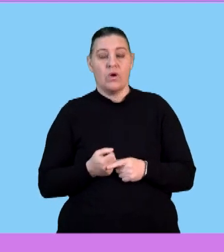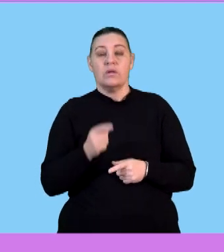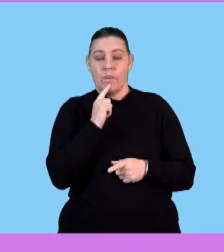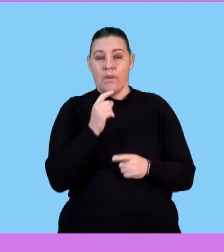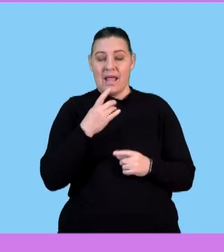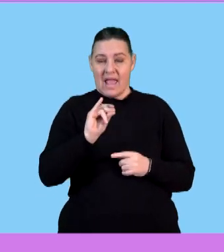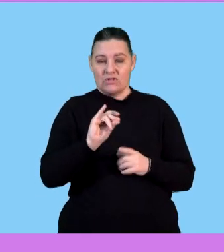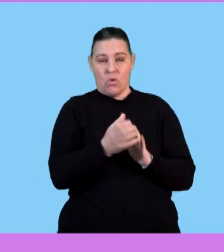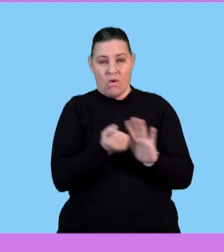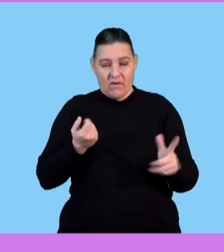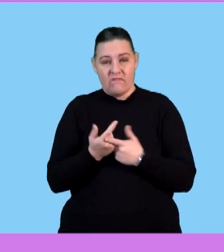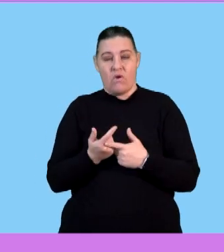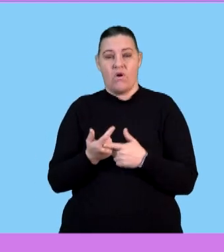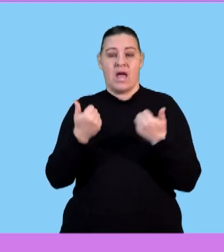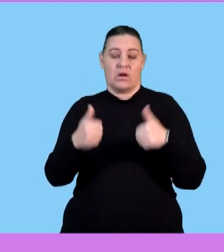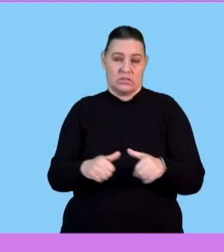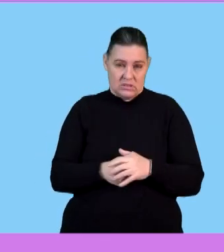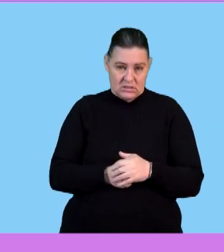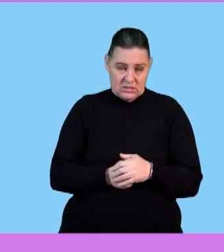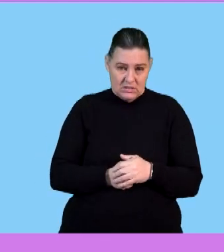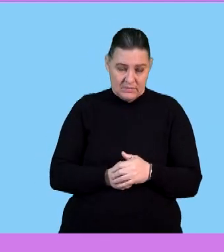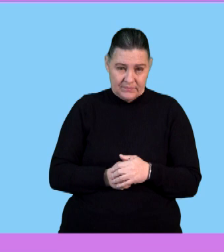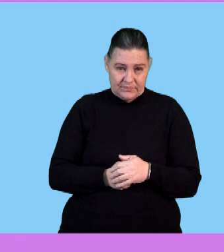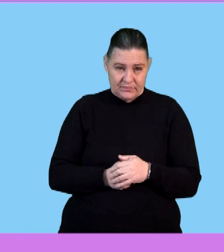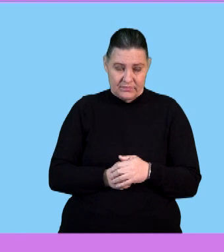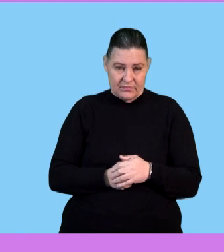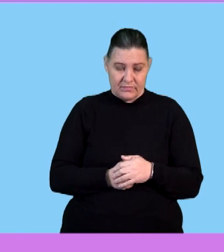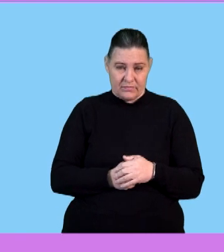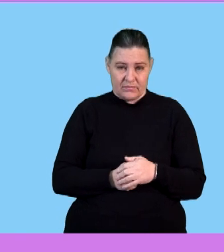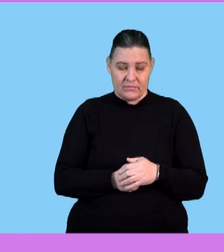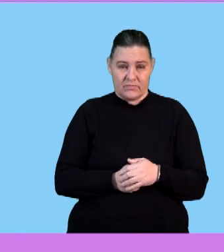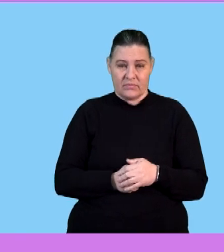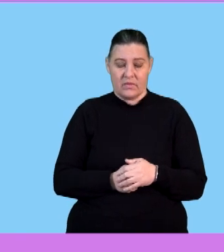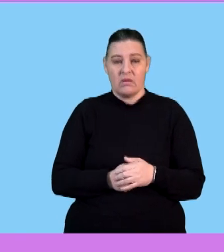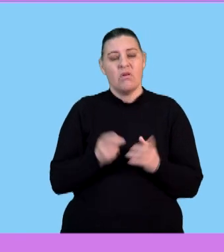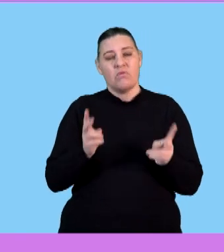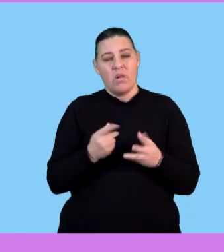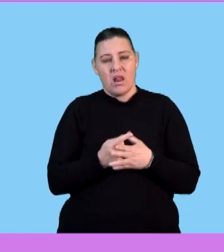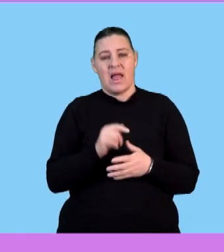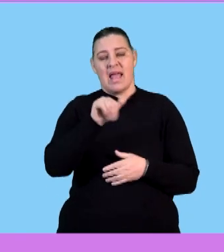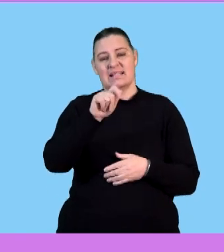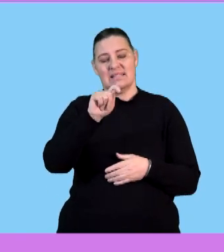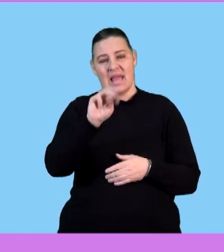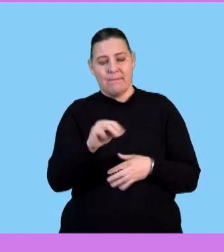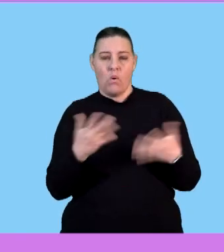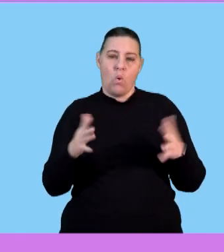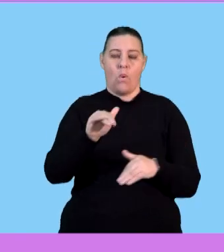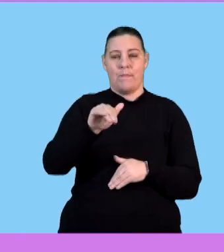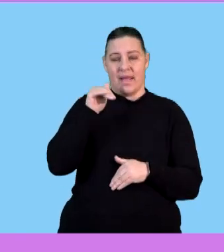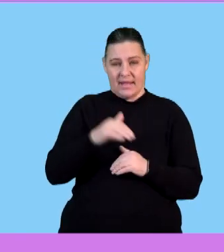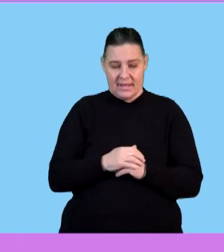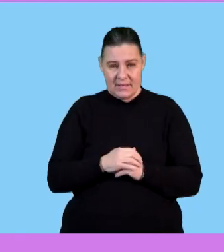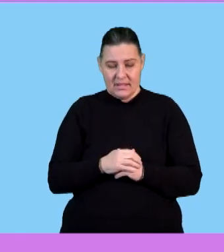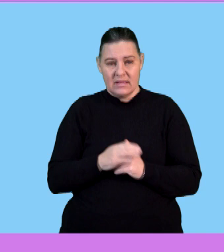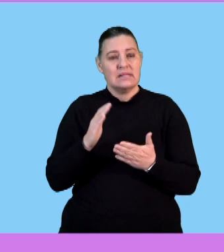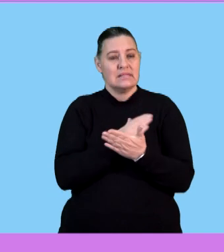to remove cash from an account, to remove cash money from an account, usually at an ATM or the bank. I